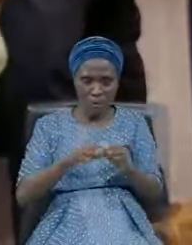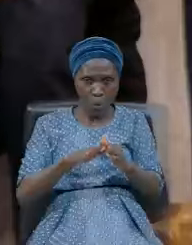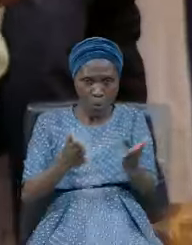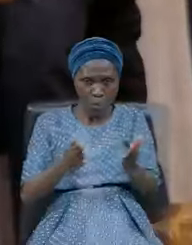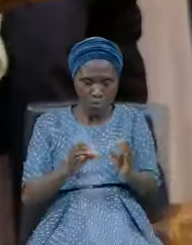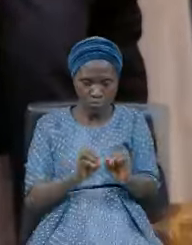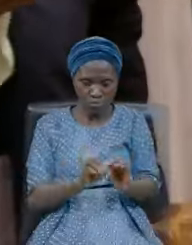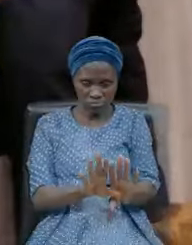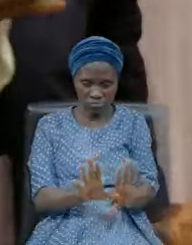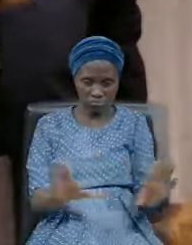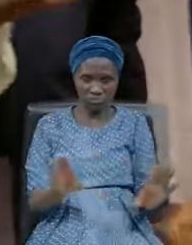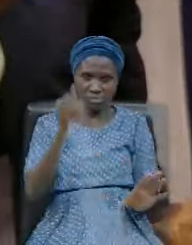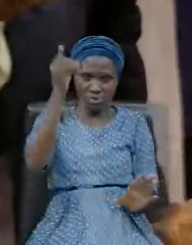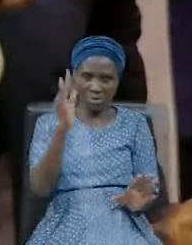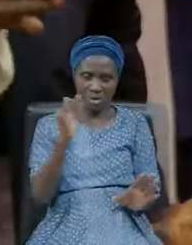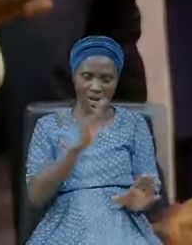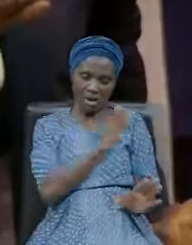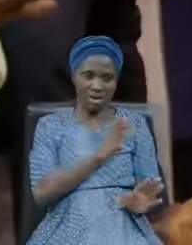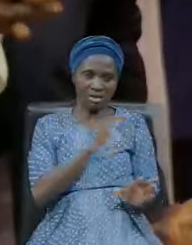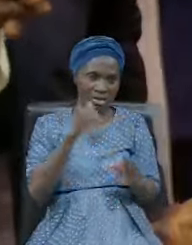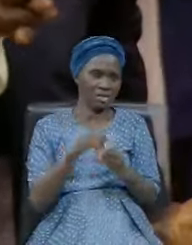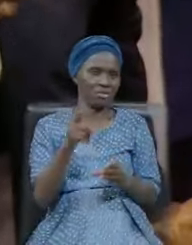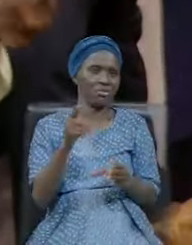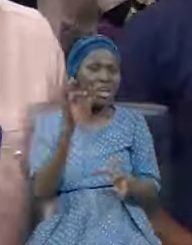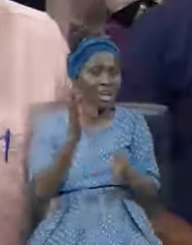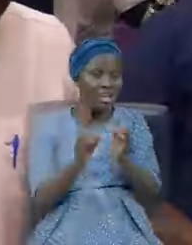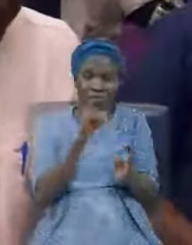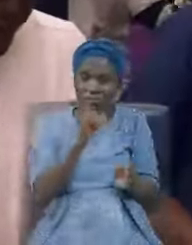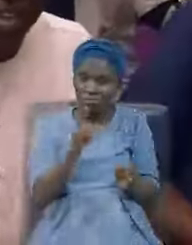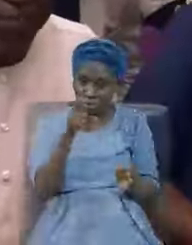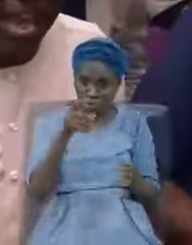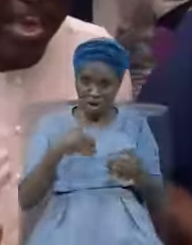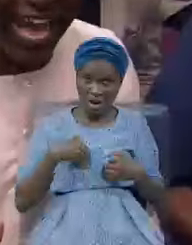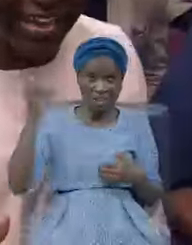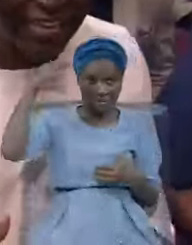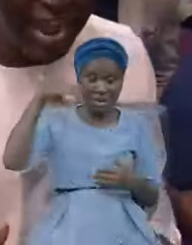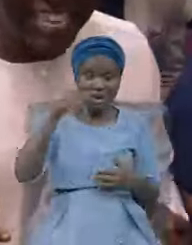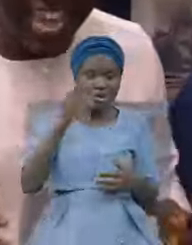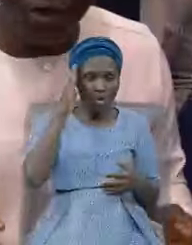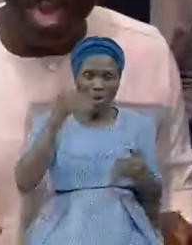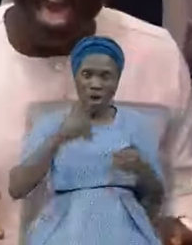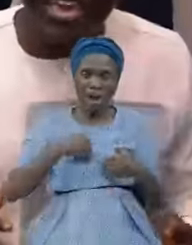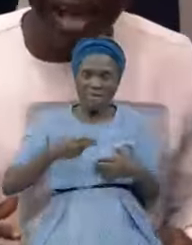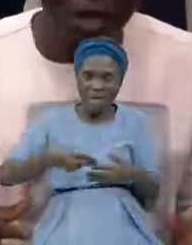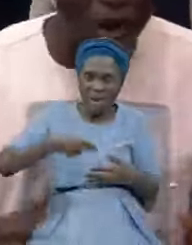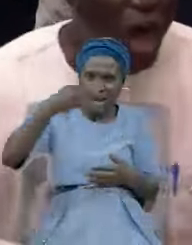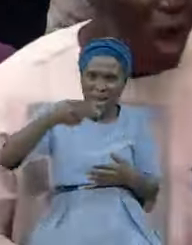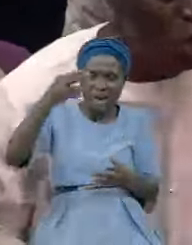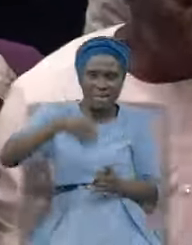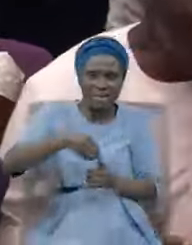godliness there. If truly you have grace, there'll be transcending goodness